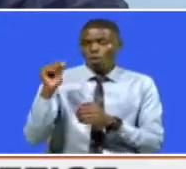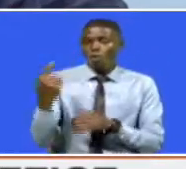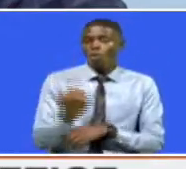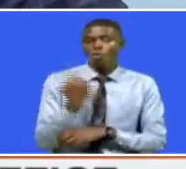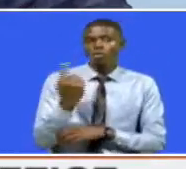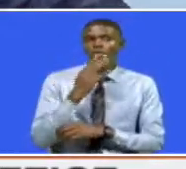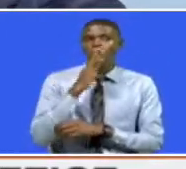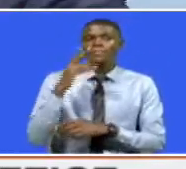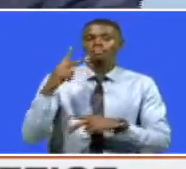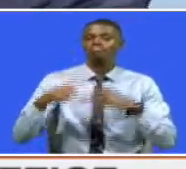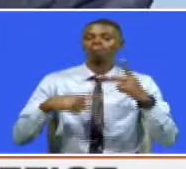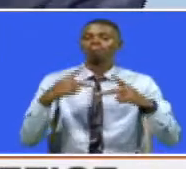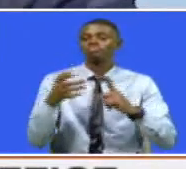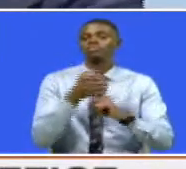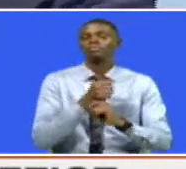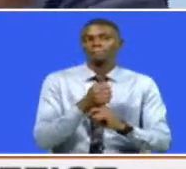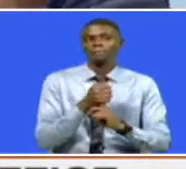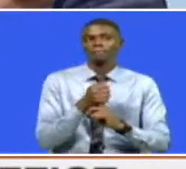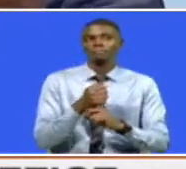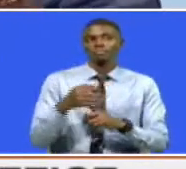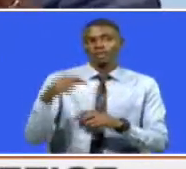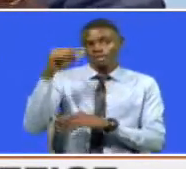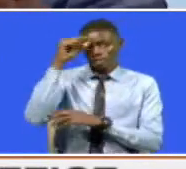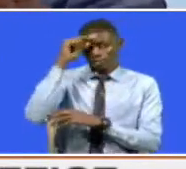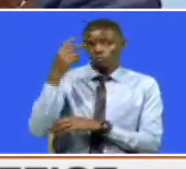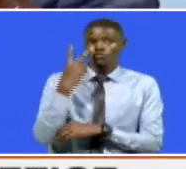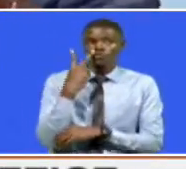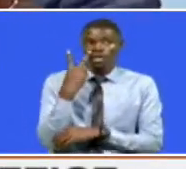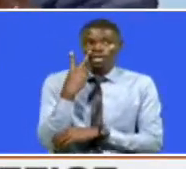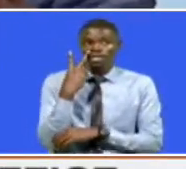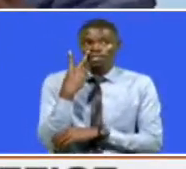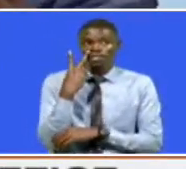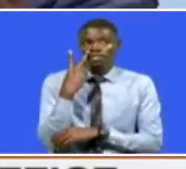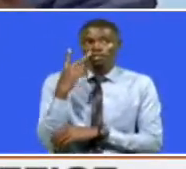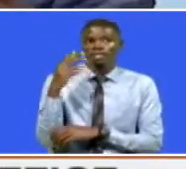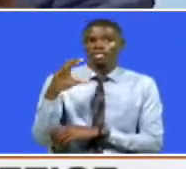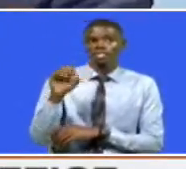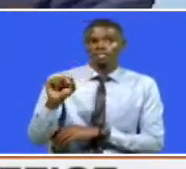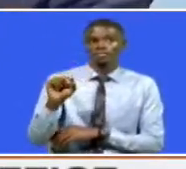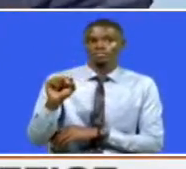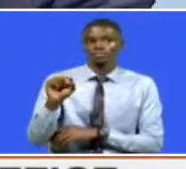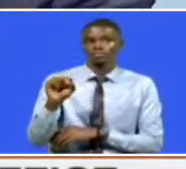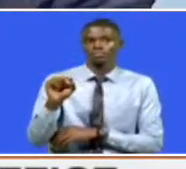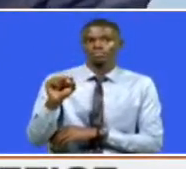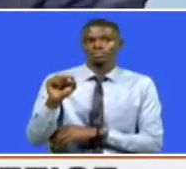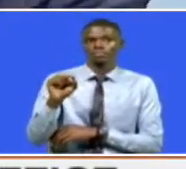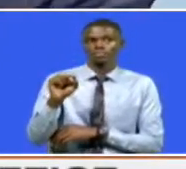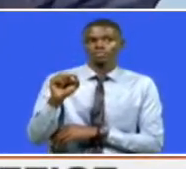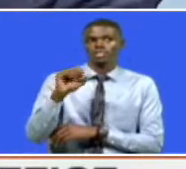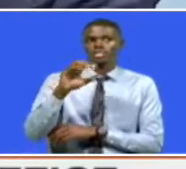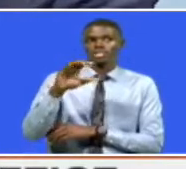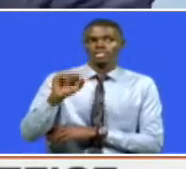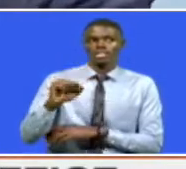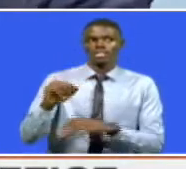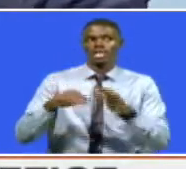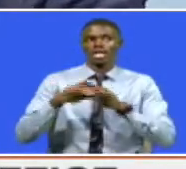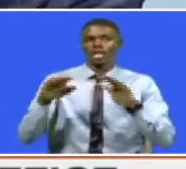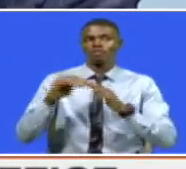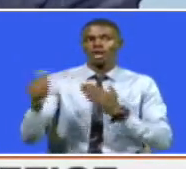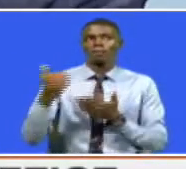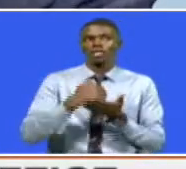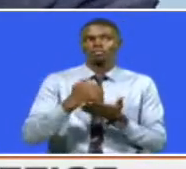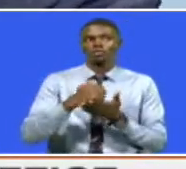attained progressively. As government, first of all, even if you look at the appointments to cabinet, okay? Cabinet level appointments, we are